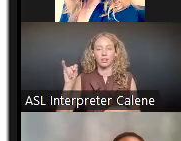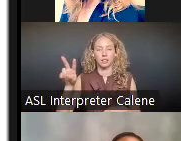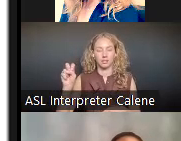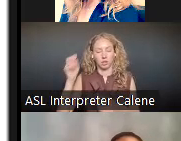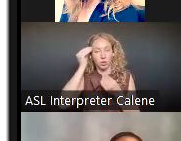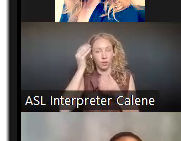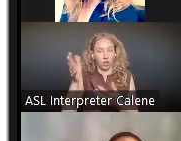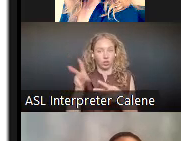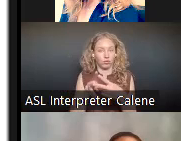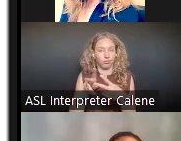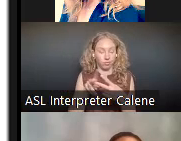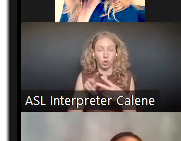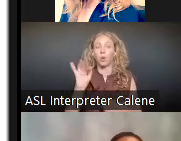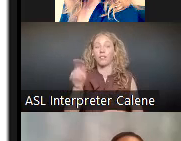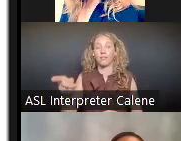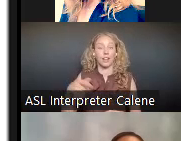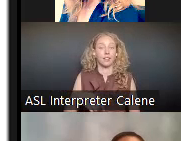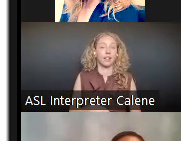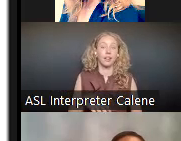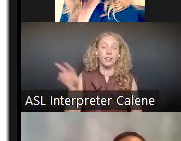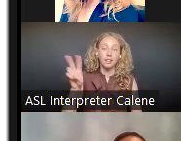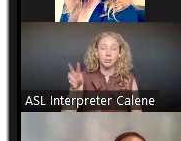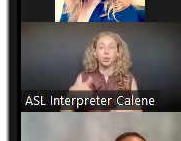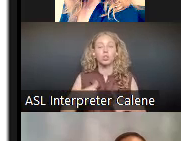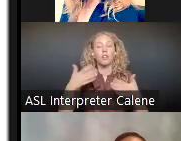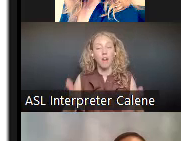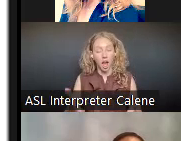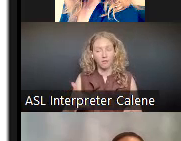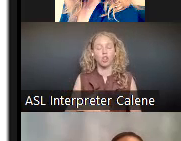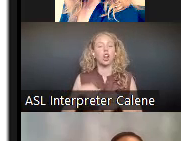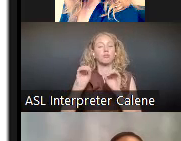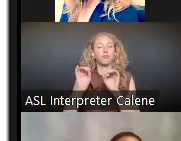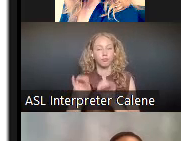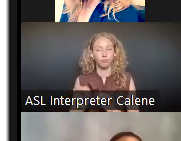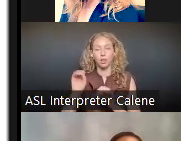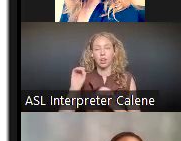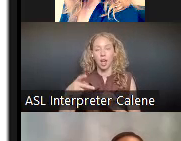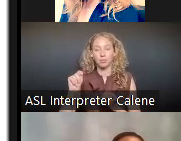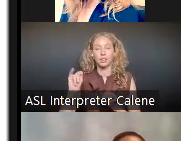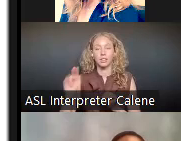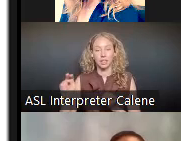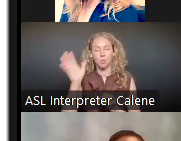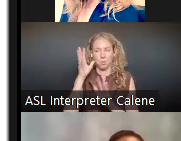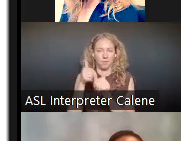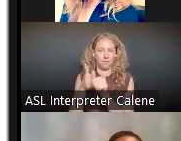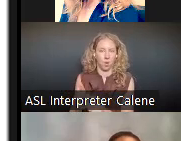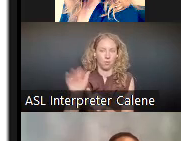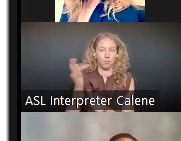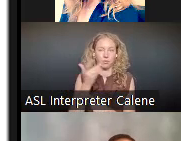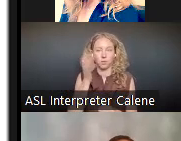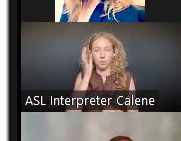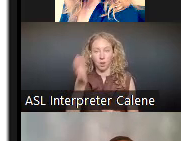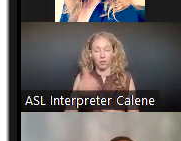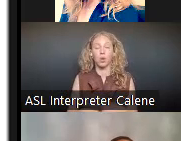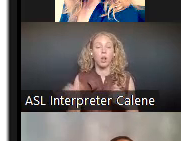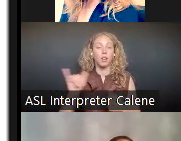again, if this victim or survivor has opted in, we will make sure that we're making contact according to those preferences. So as Laura